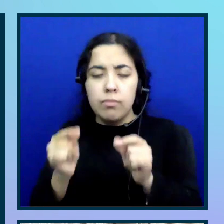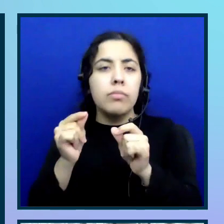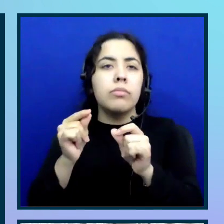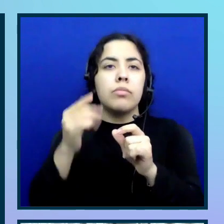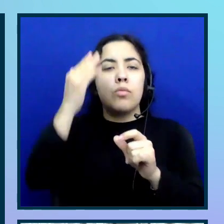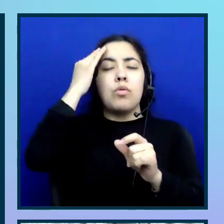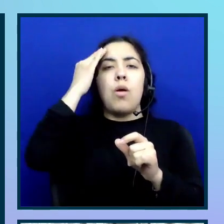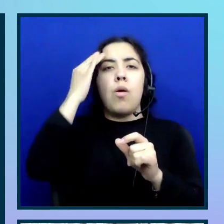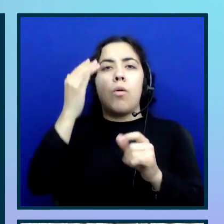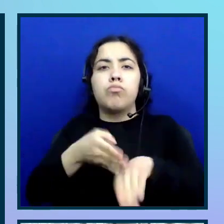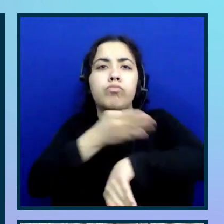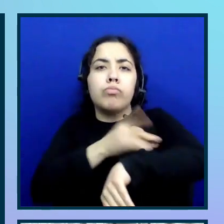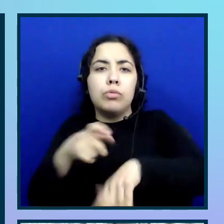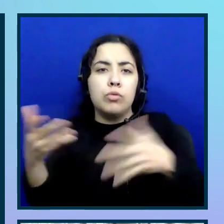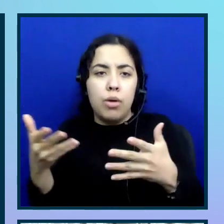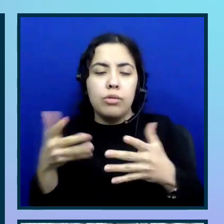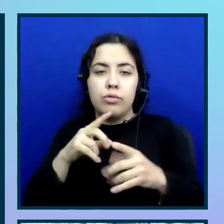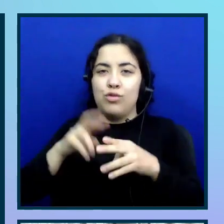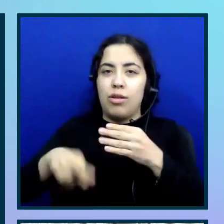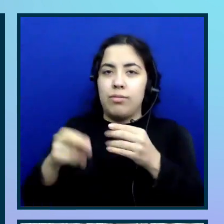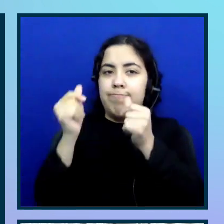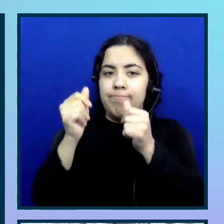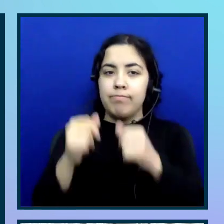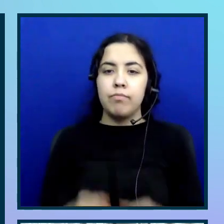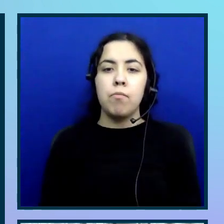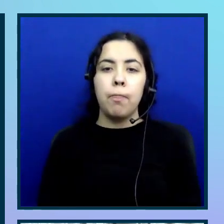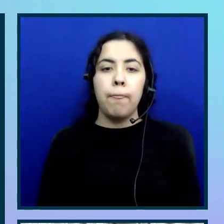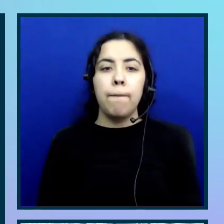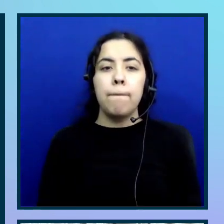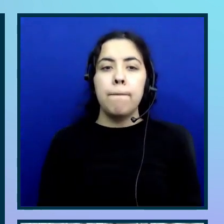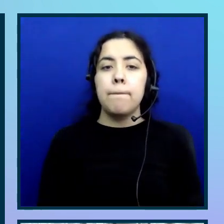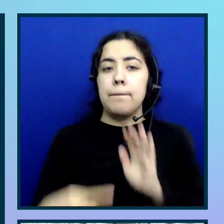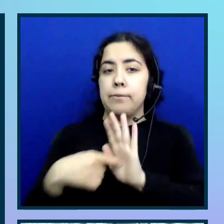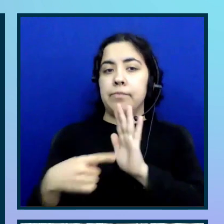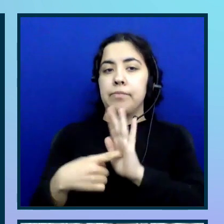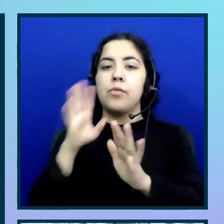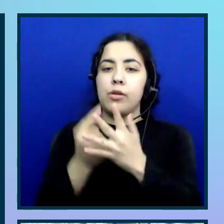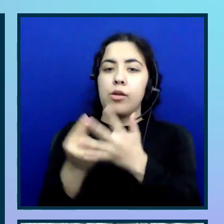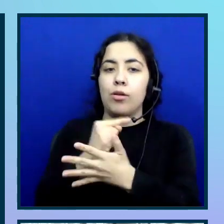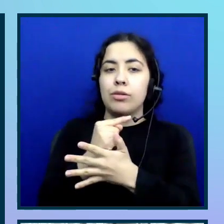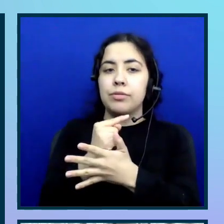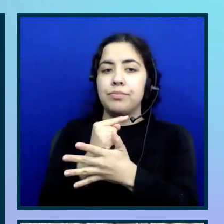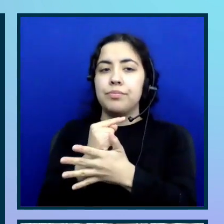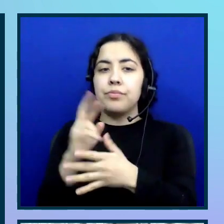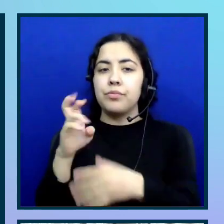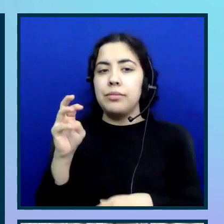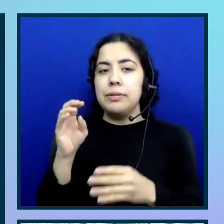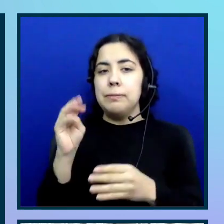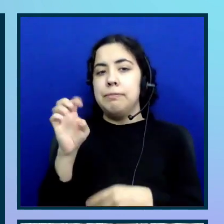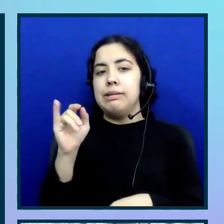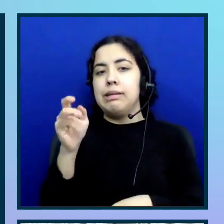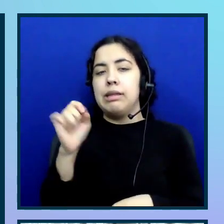back results. So what we'll be going over in the demo, we'll talk about a little bit about remediating using